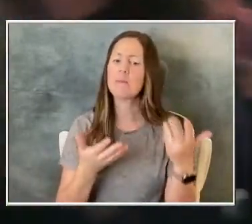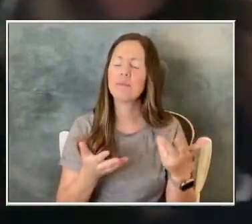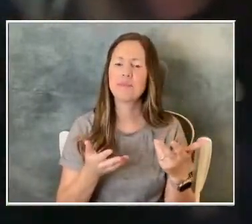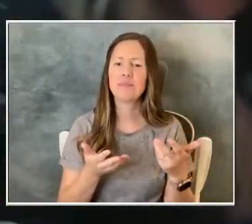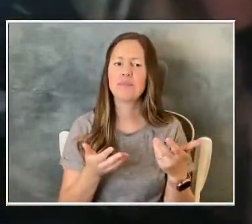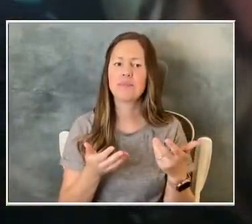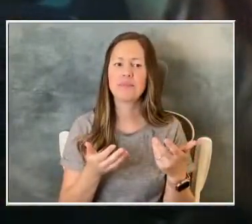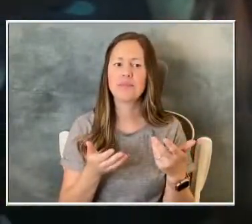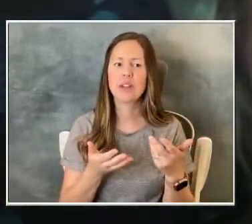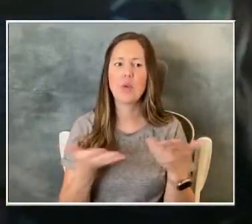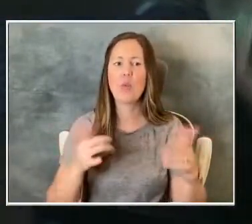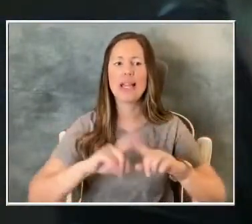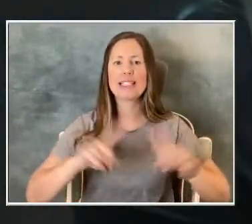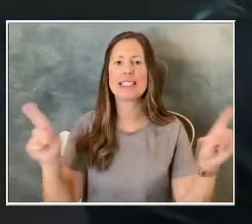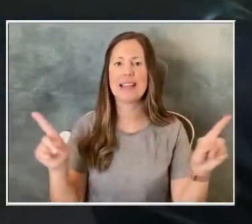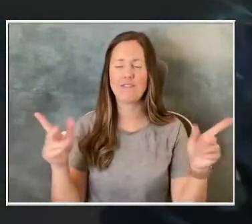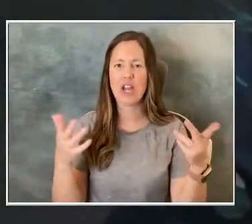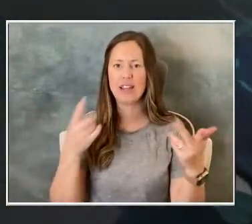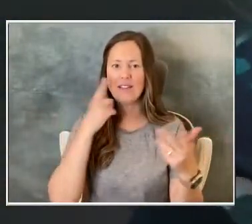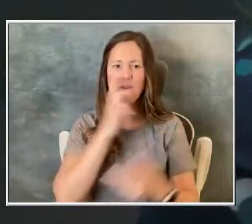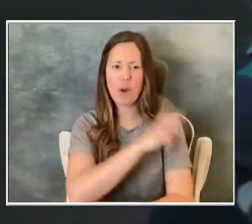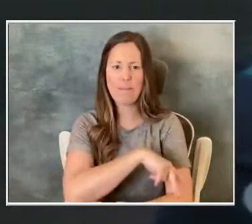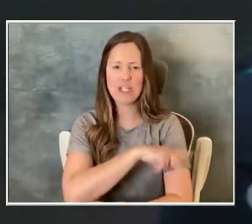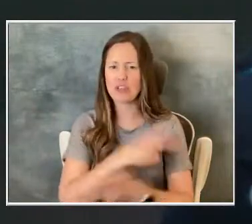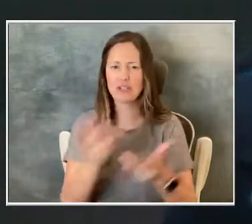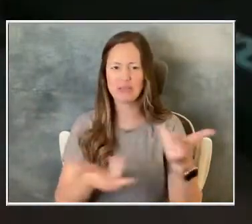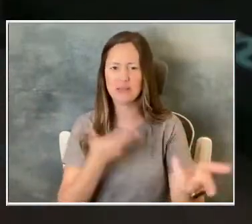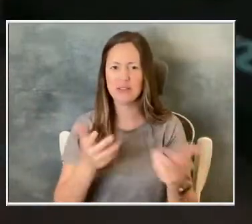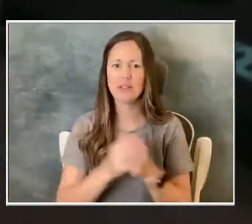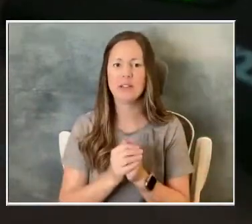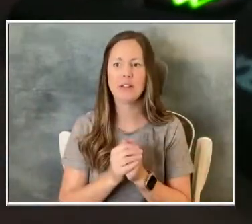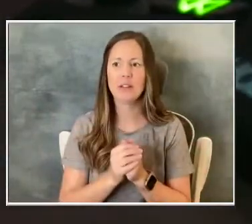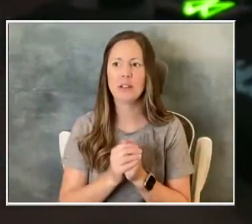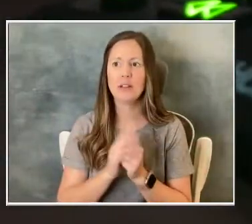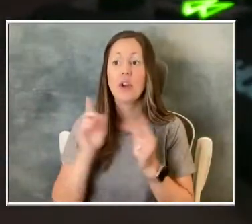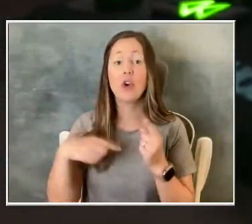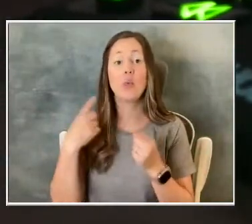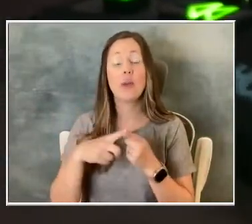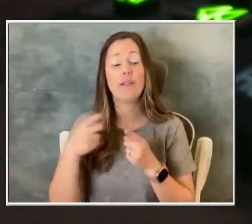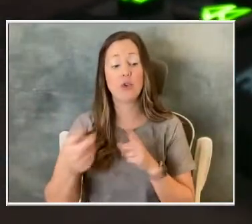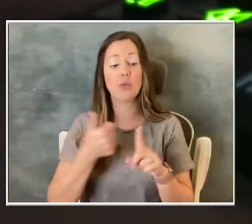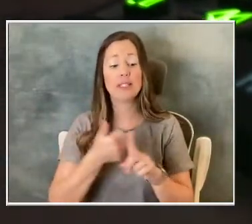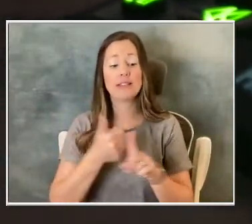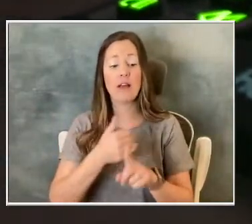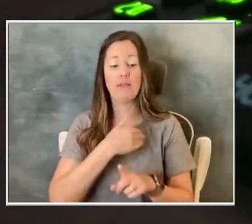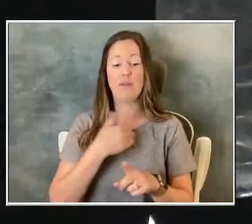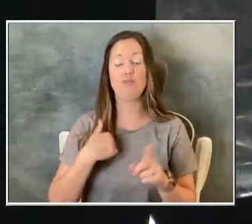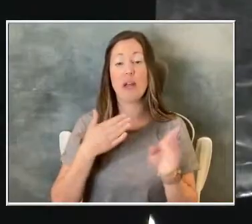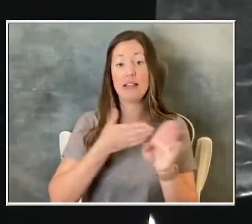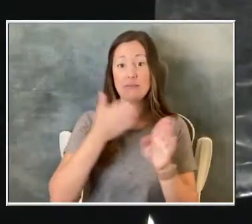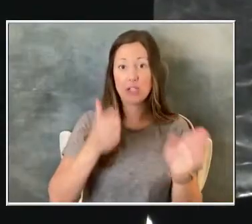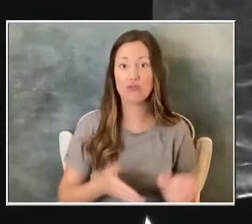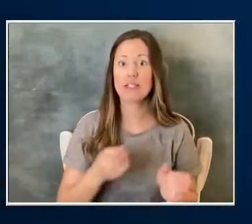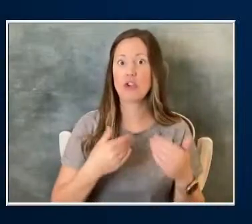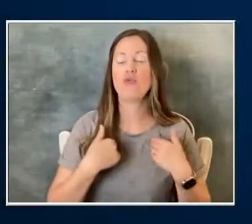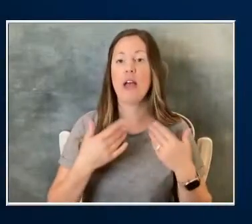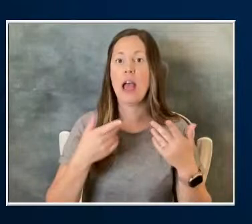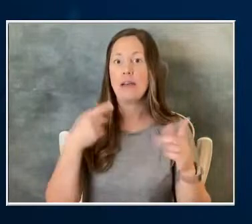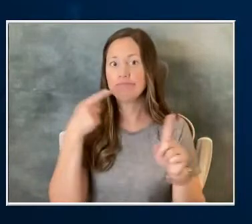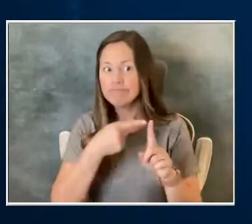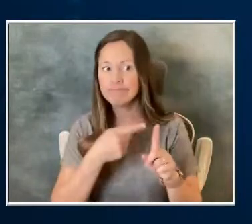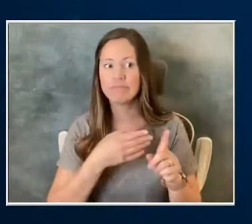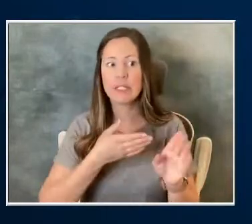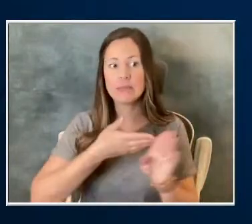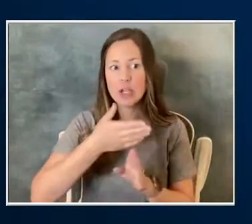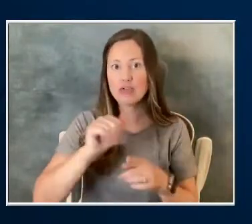What's different does it make for a patient? When you're a breast specialist and you've had dedicated training, specialty